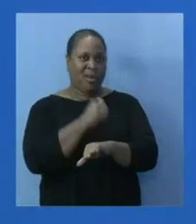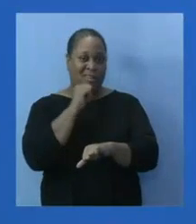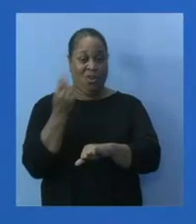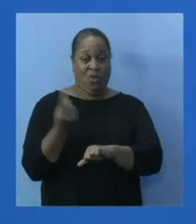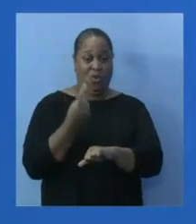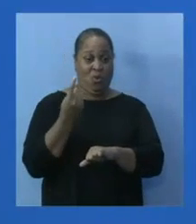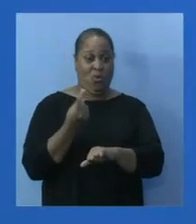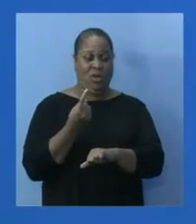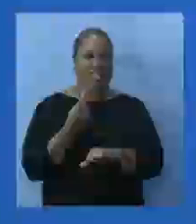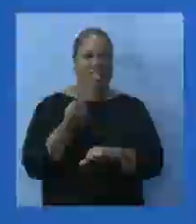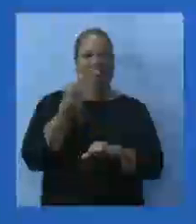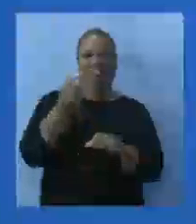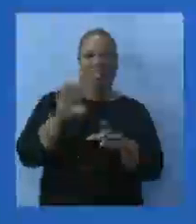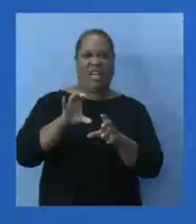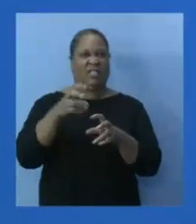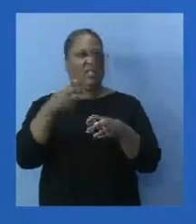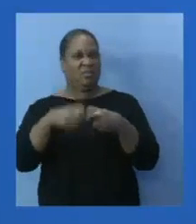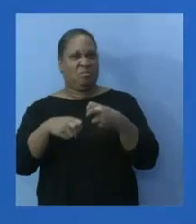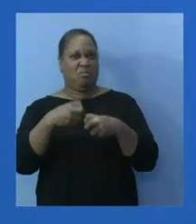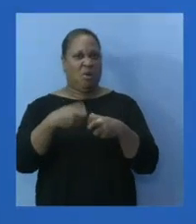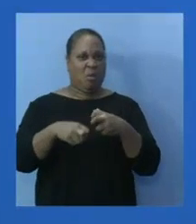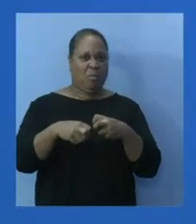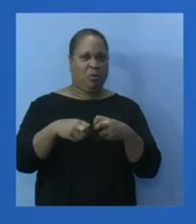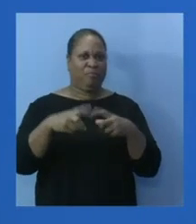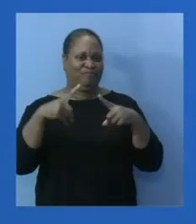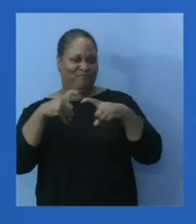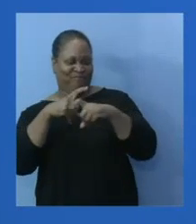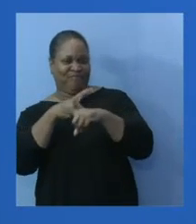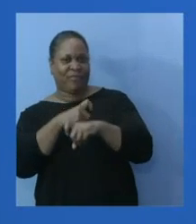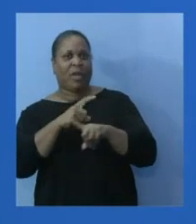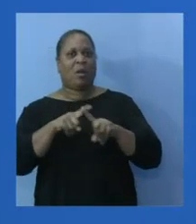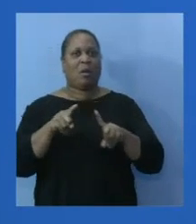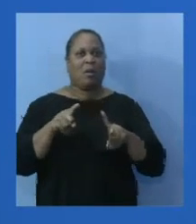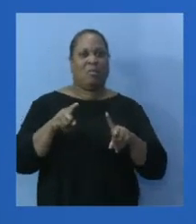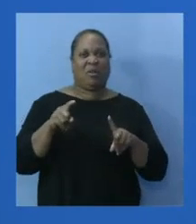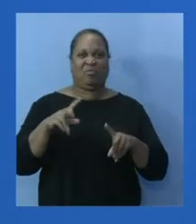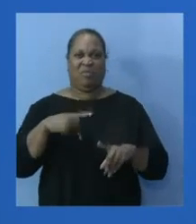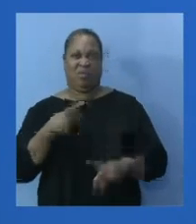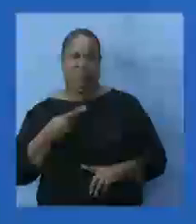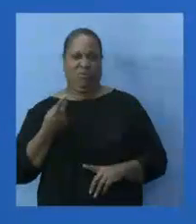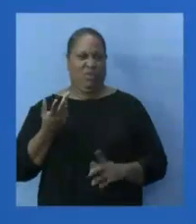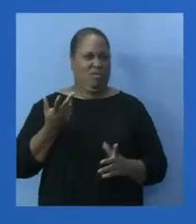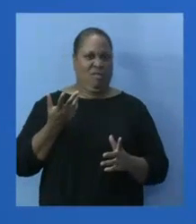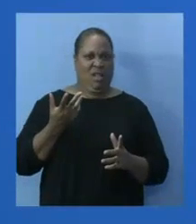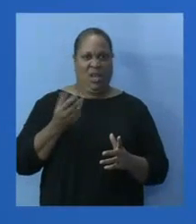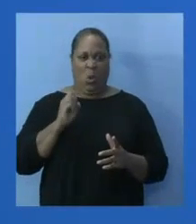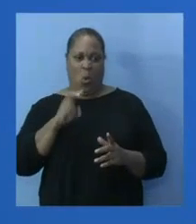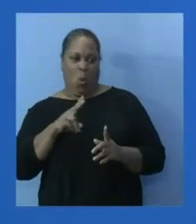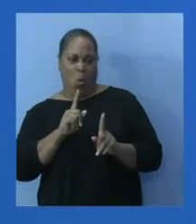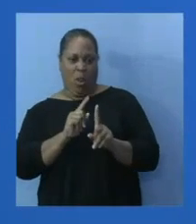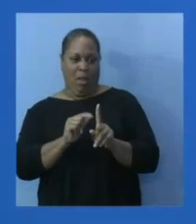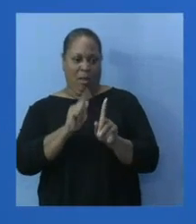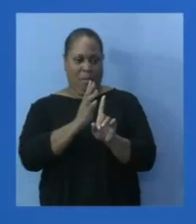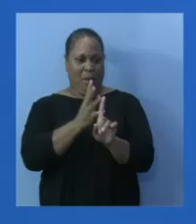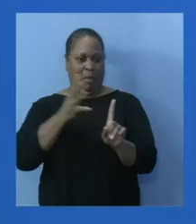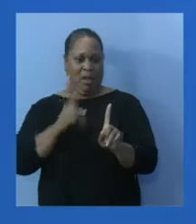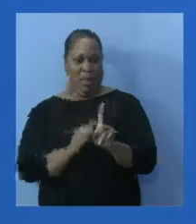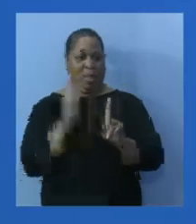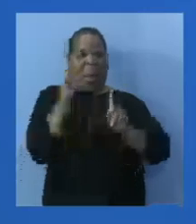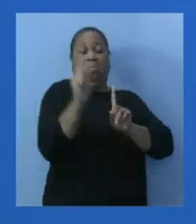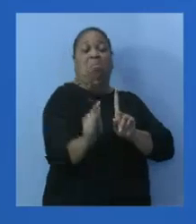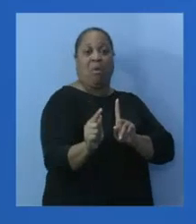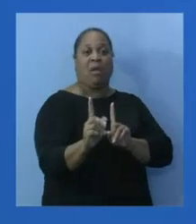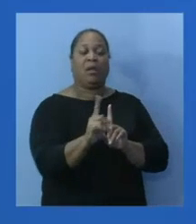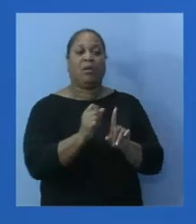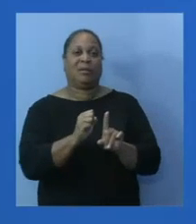create a bottleneck, but it also creates obviously unease within the community where persons are deemed to jump the queue, so to speak. But it has happened. Yes,